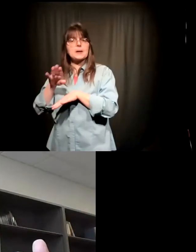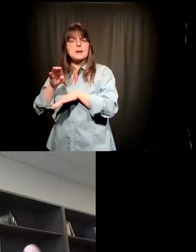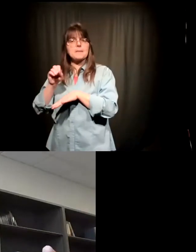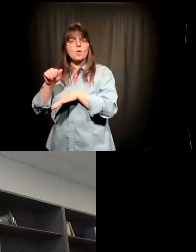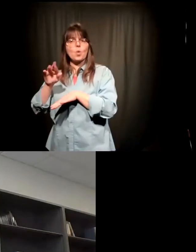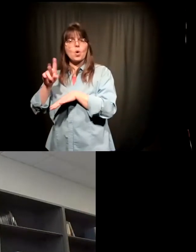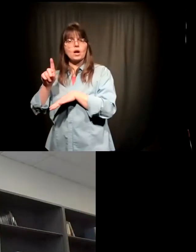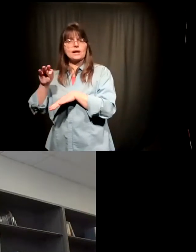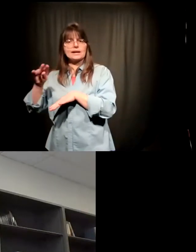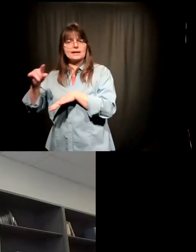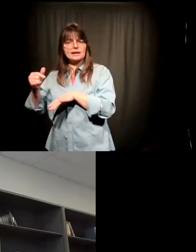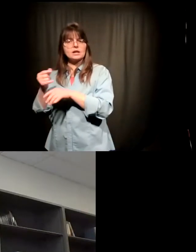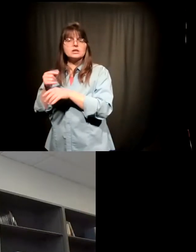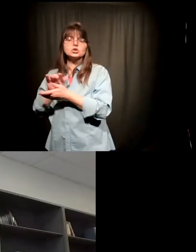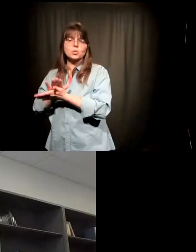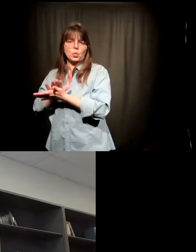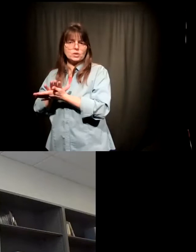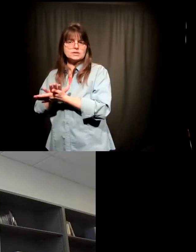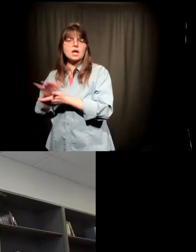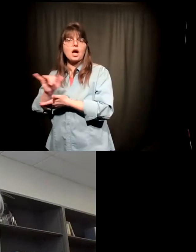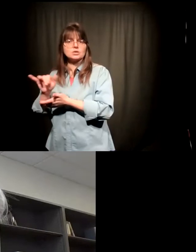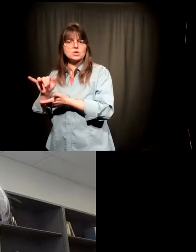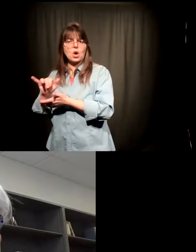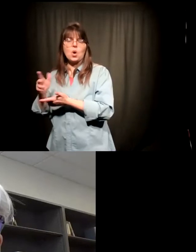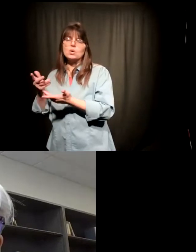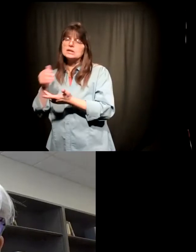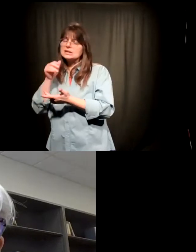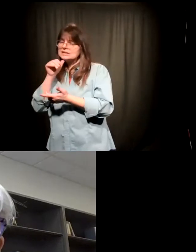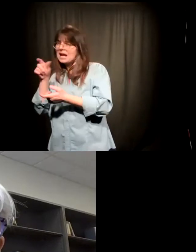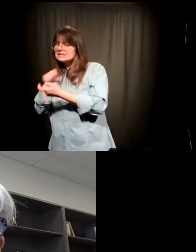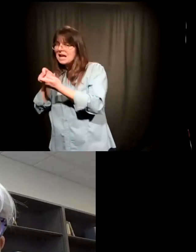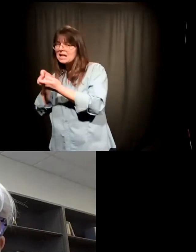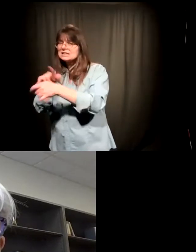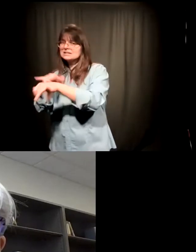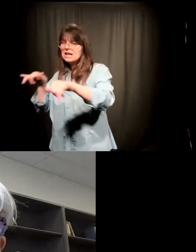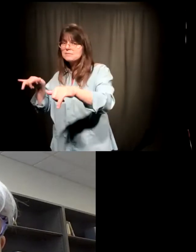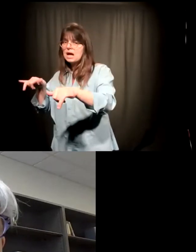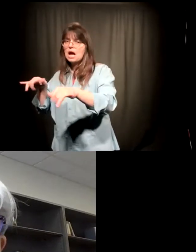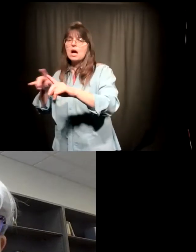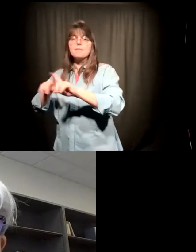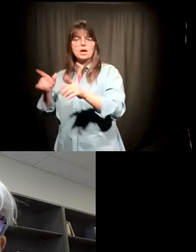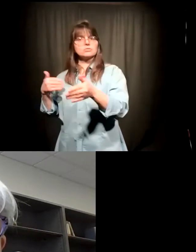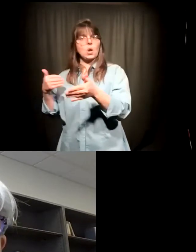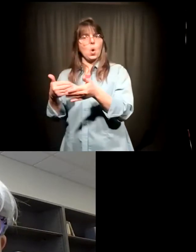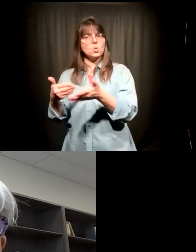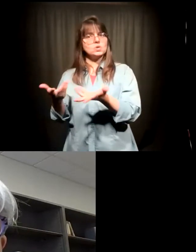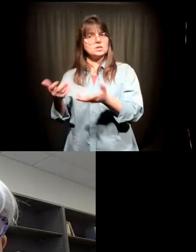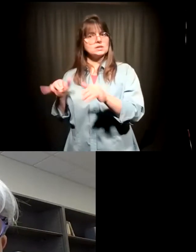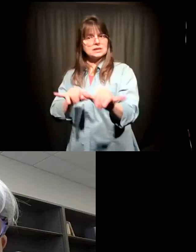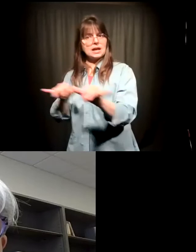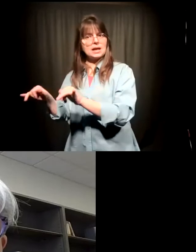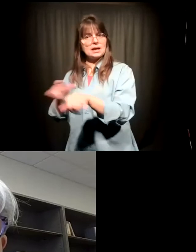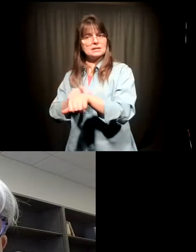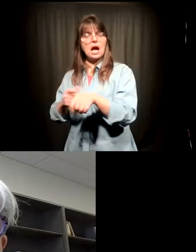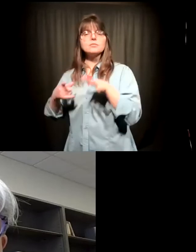not exactly corresponding in time, but close enough, where the goal was assimilation